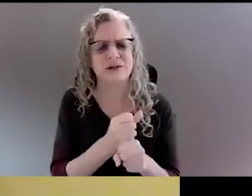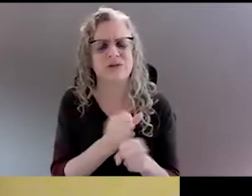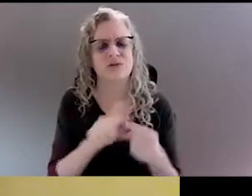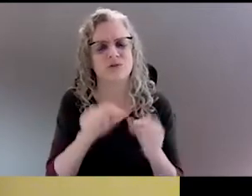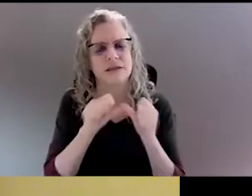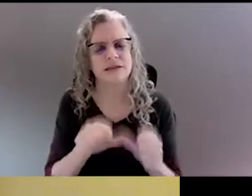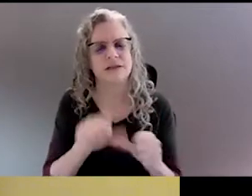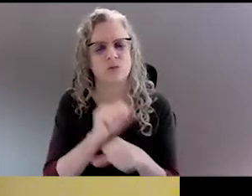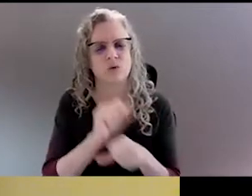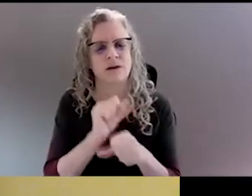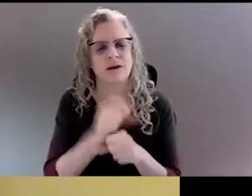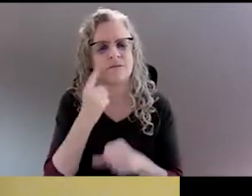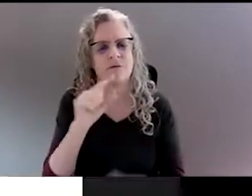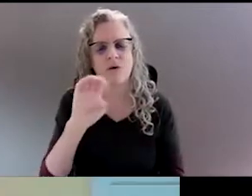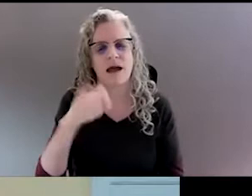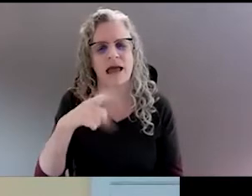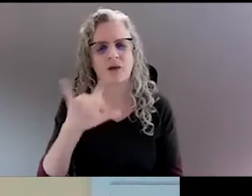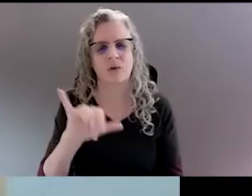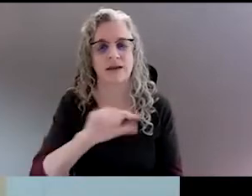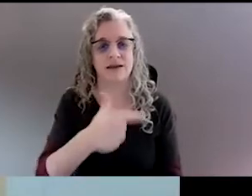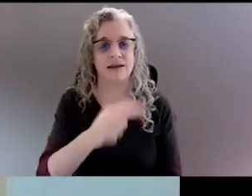you start us off?